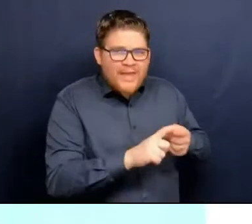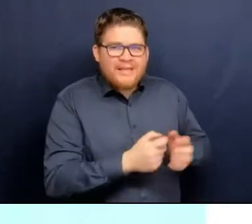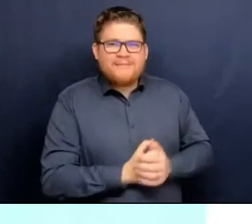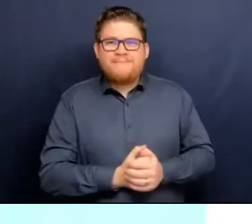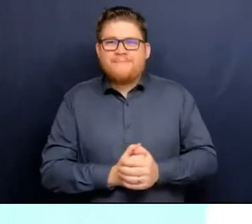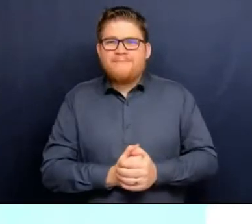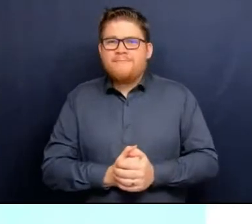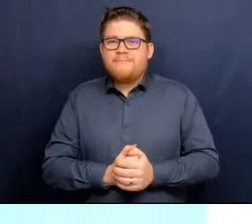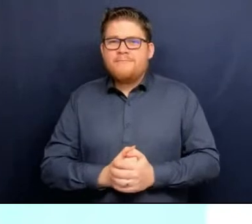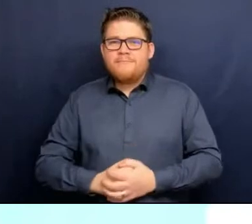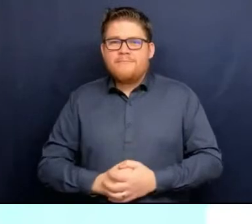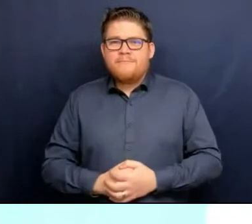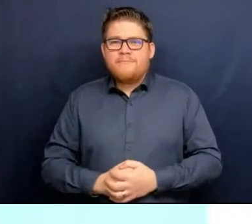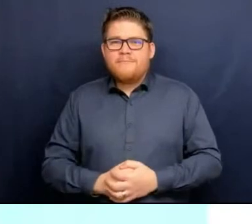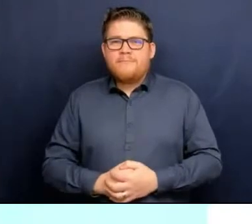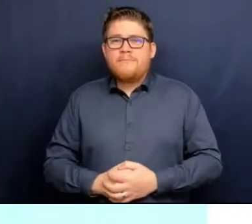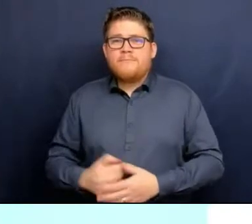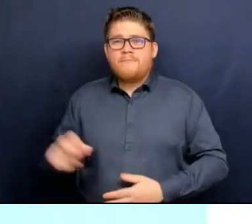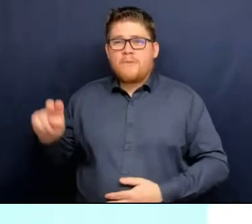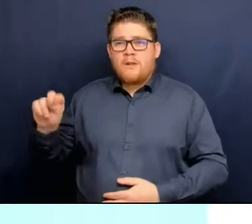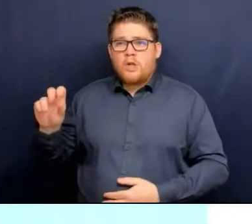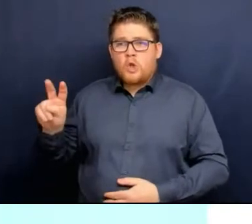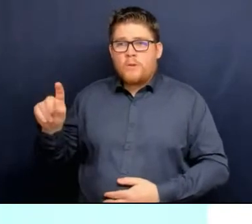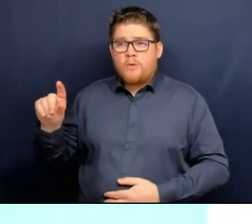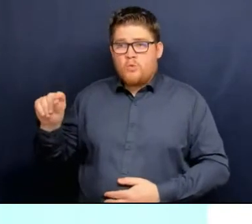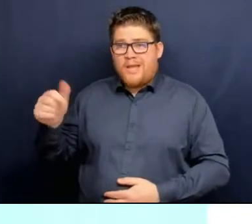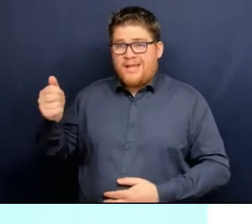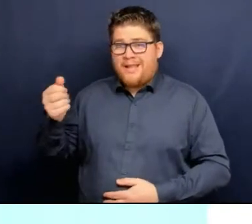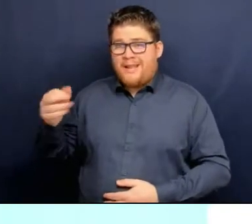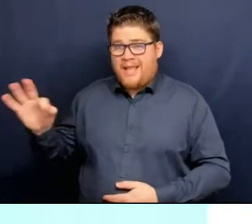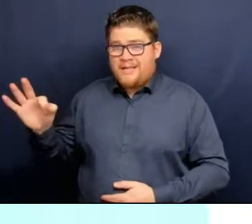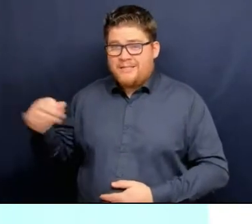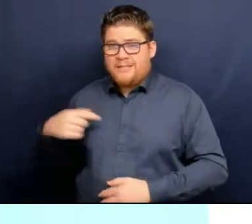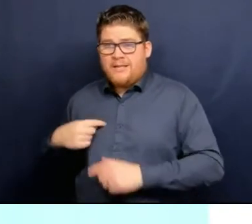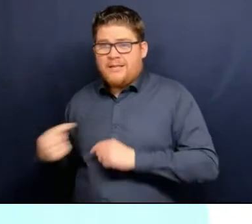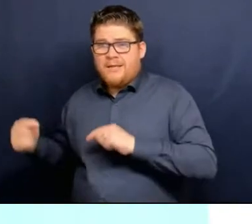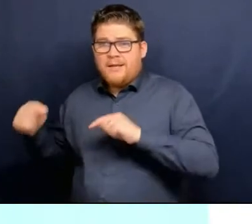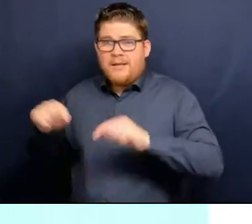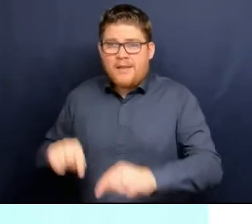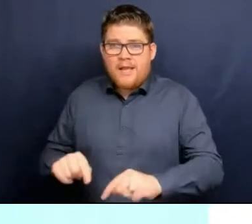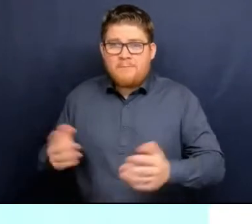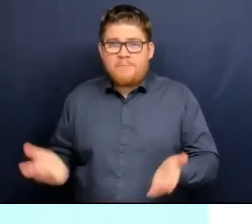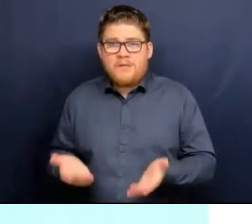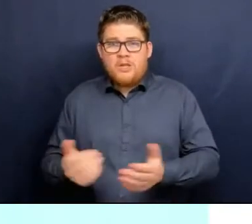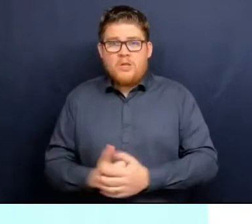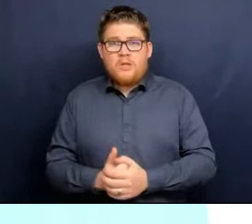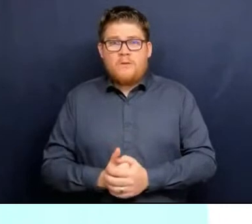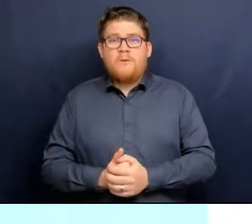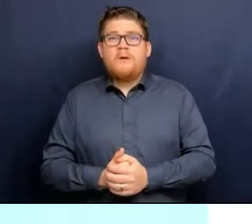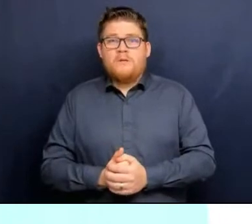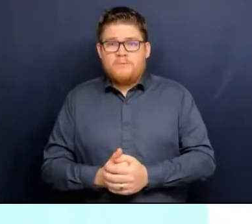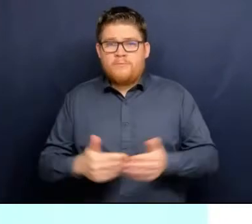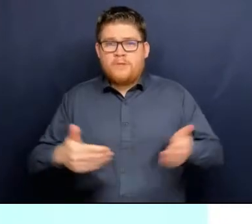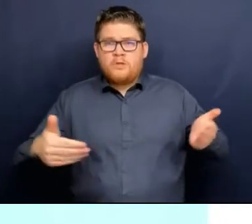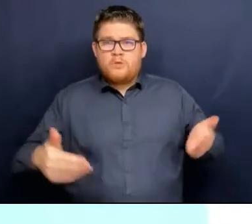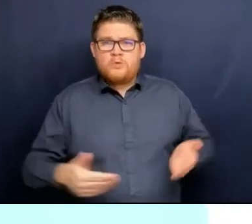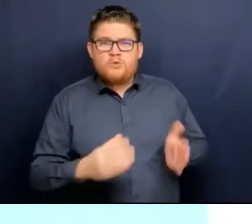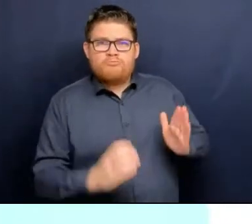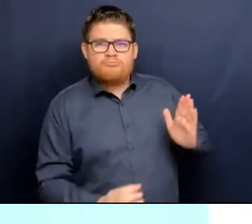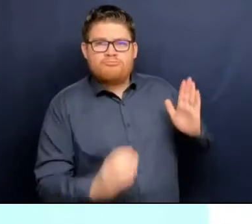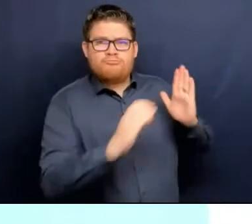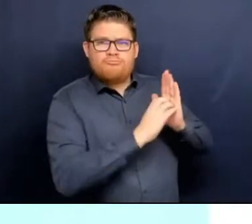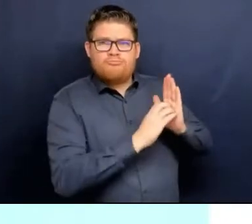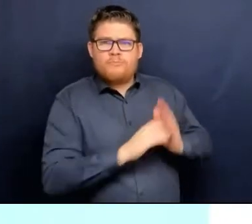time that I think that I was actually here. And that was when we introduced Bill 41 into